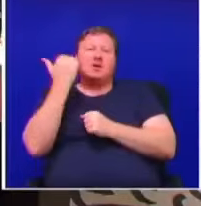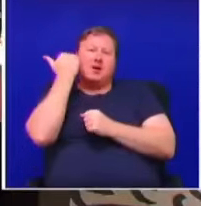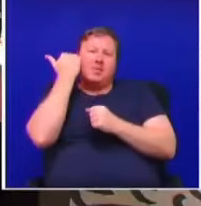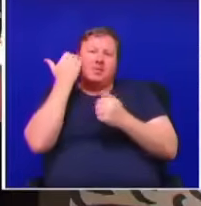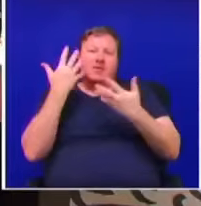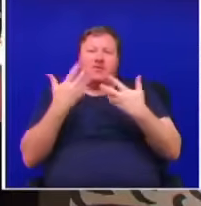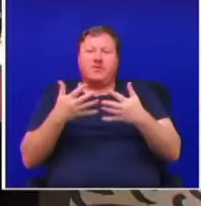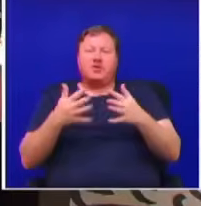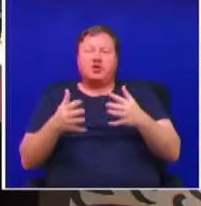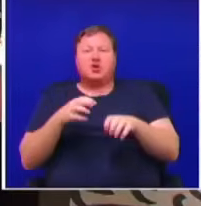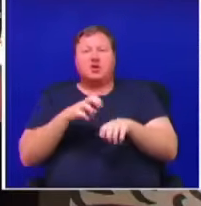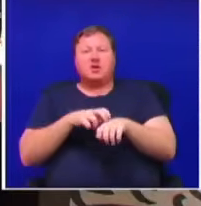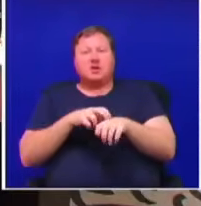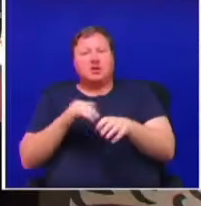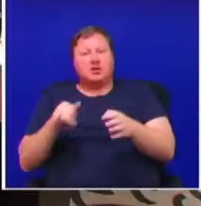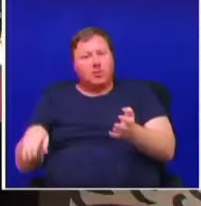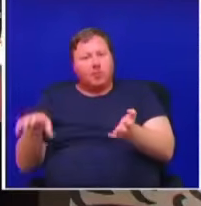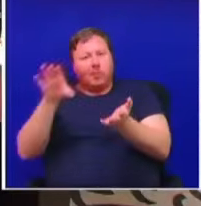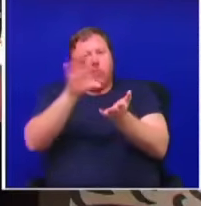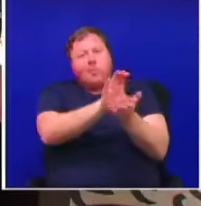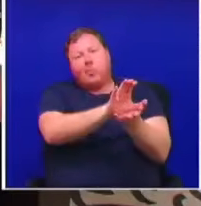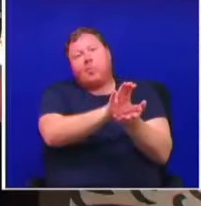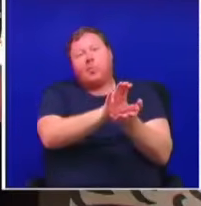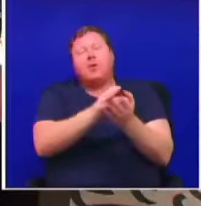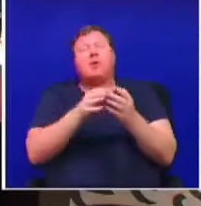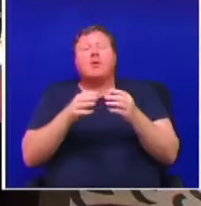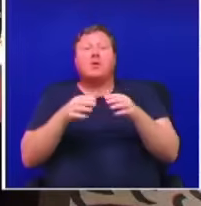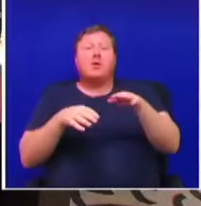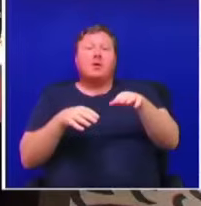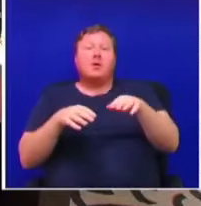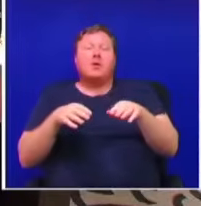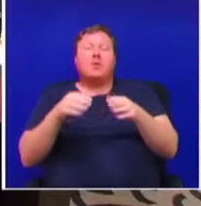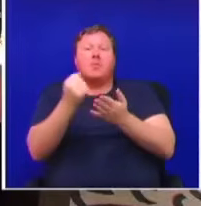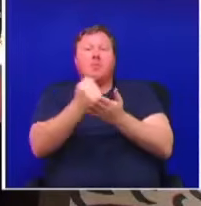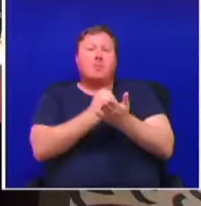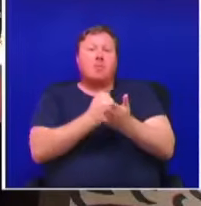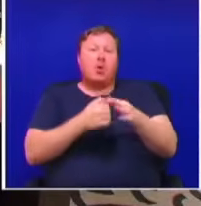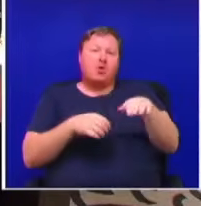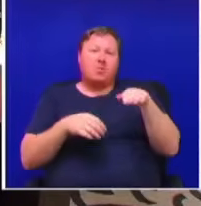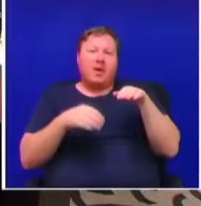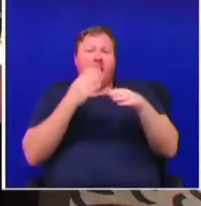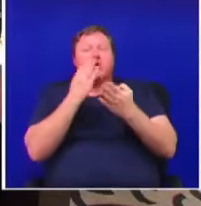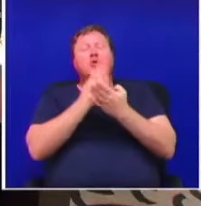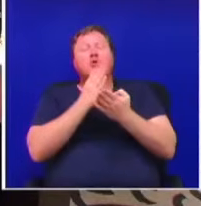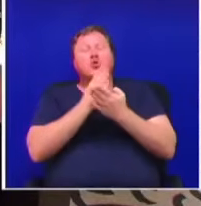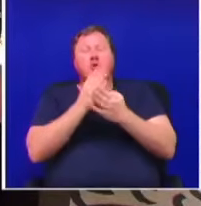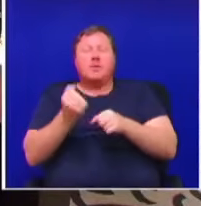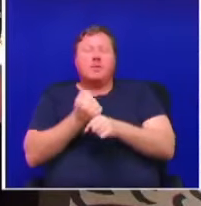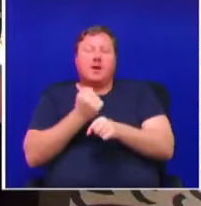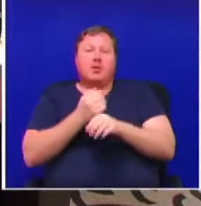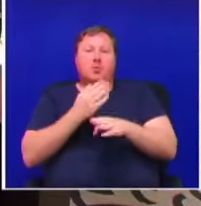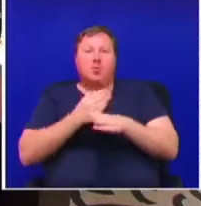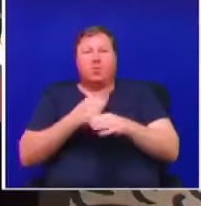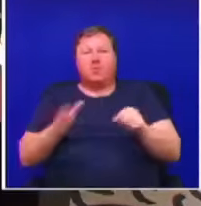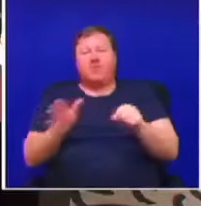to capitalize the Post Bank to ensure its commercial viability? Honorable President.